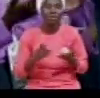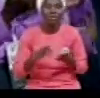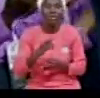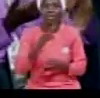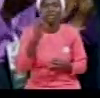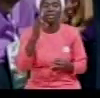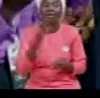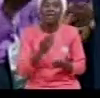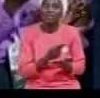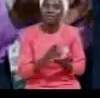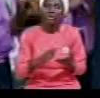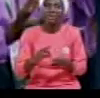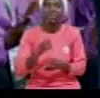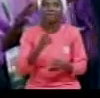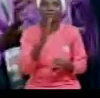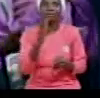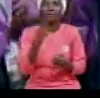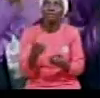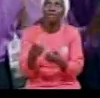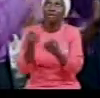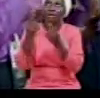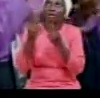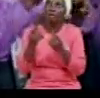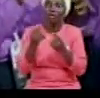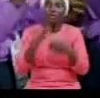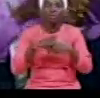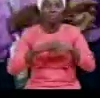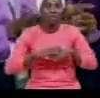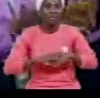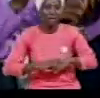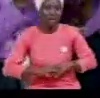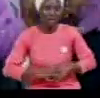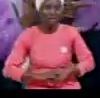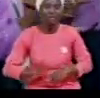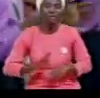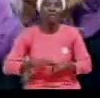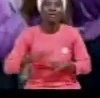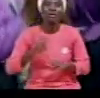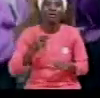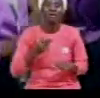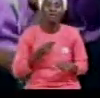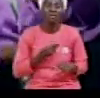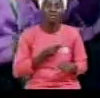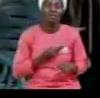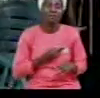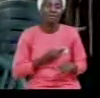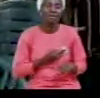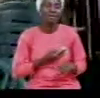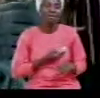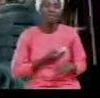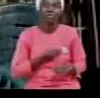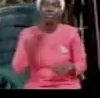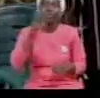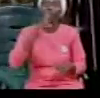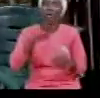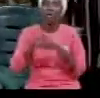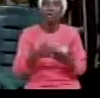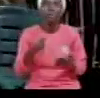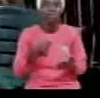Holy Spirit, come rest on us, you're all